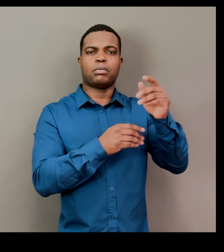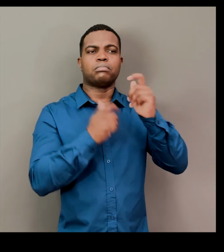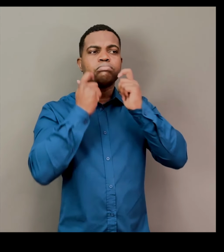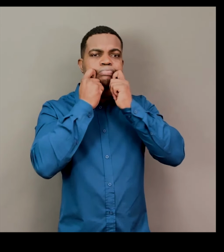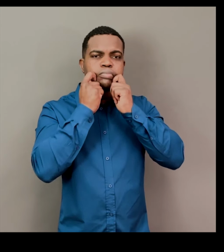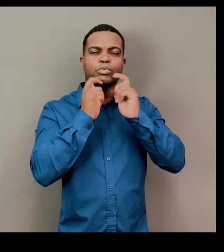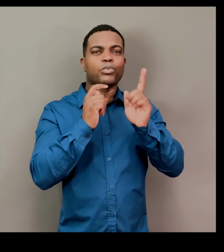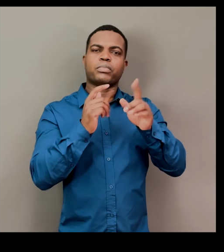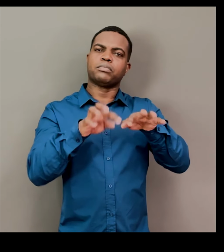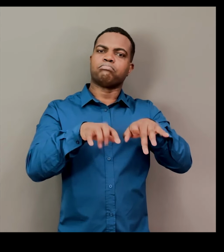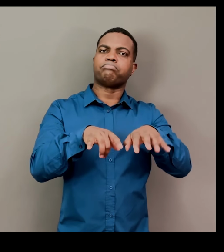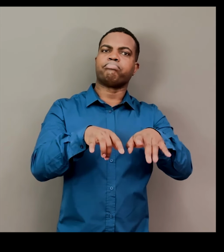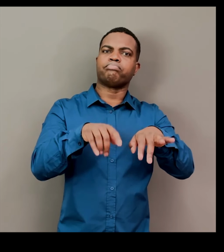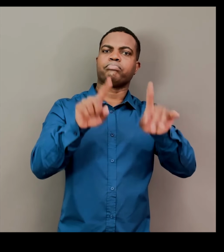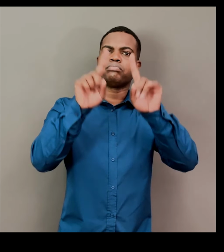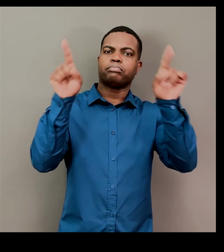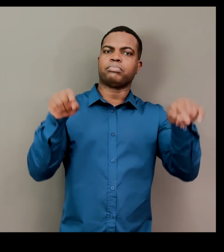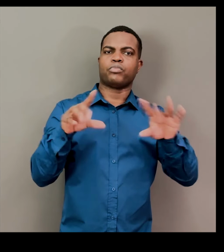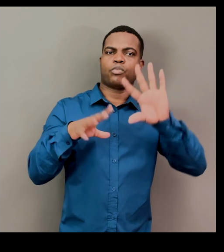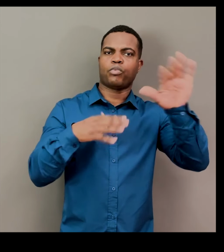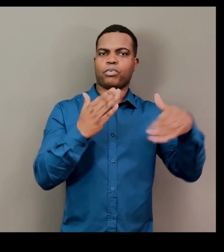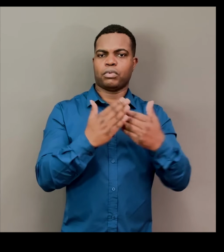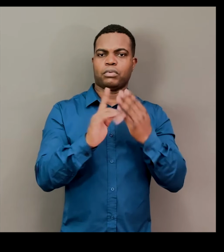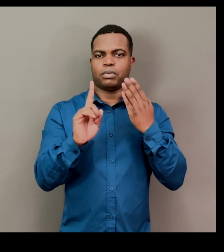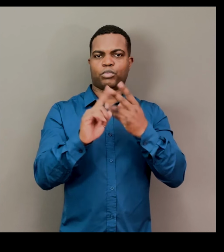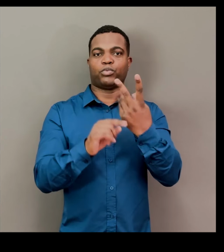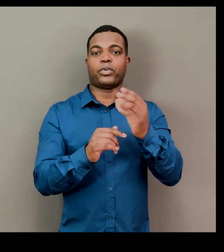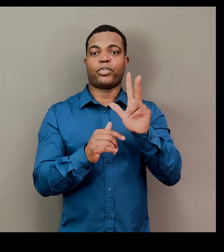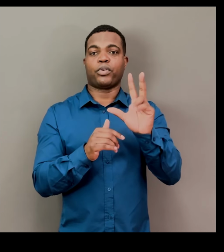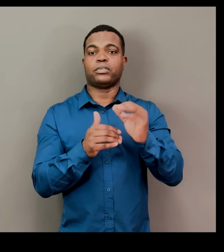Union, enabling them to have full control